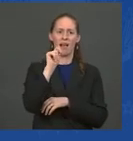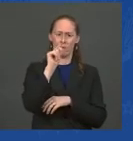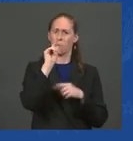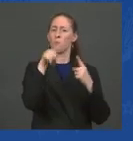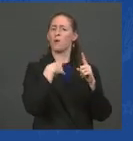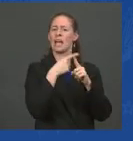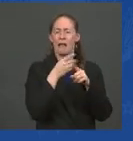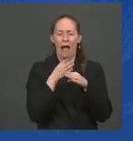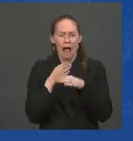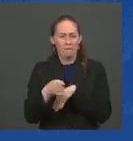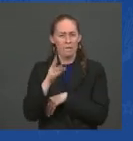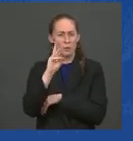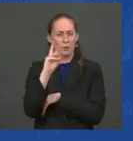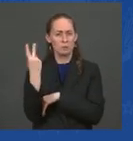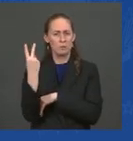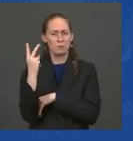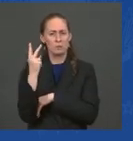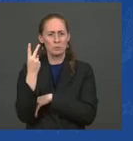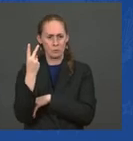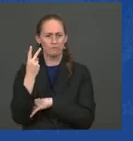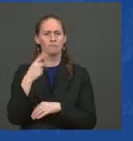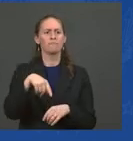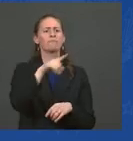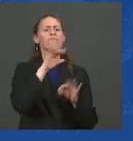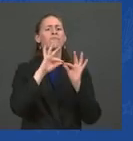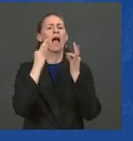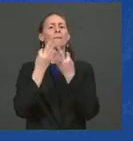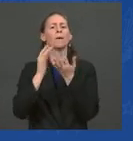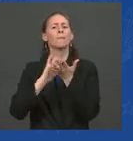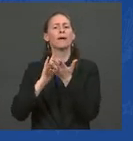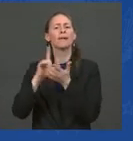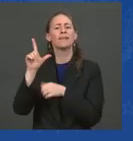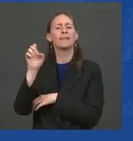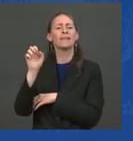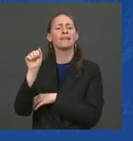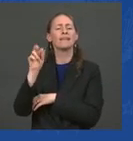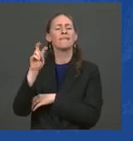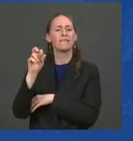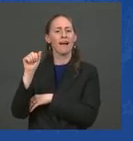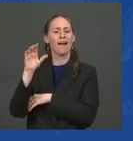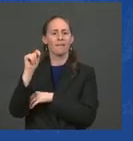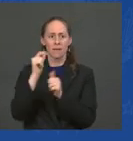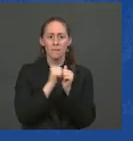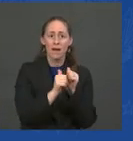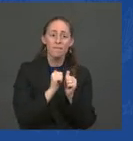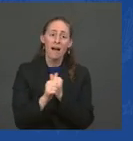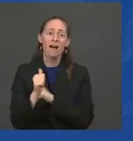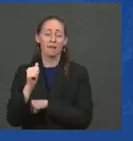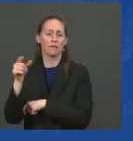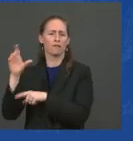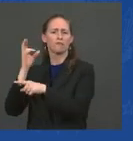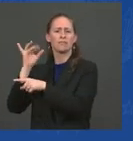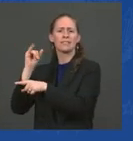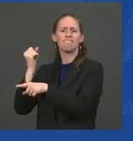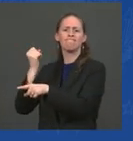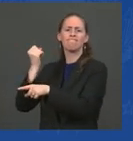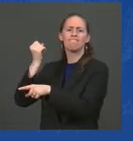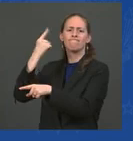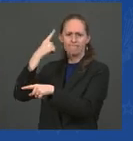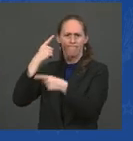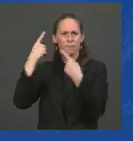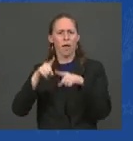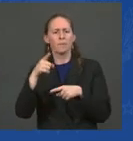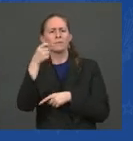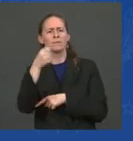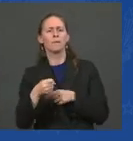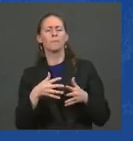Chris rallied against policies that militarized our relationships in Latin America and argued, instead, recognize and invest in the people